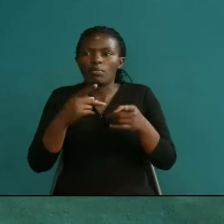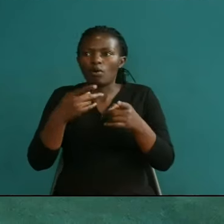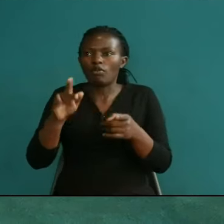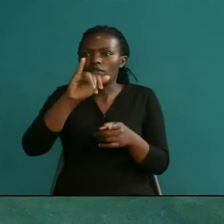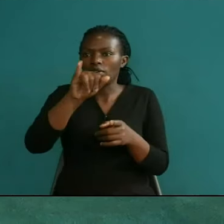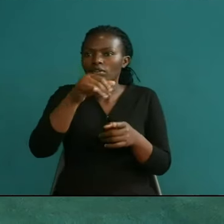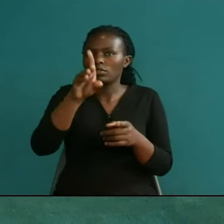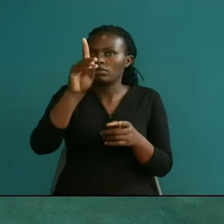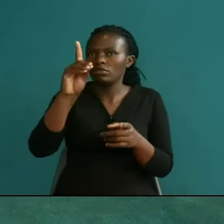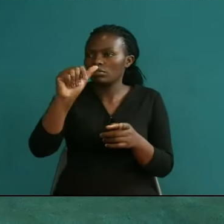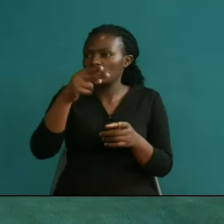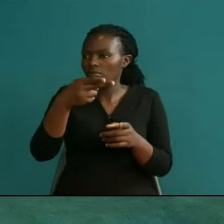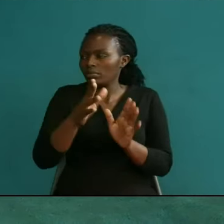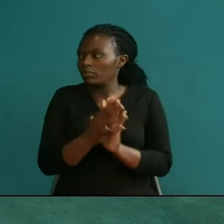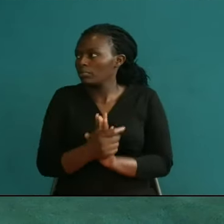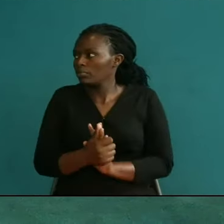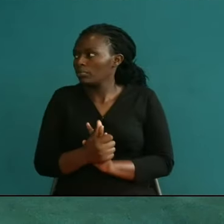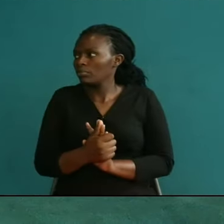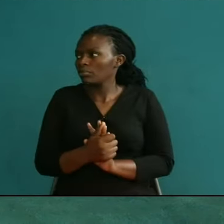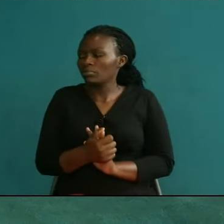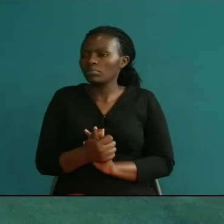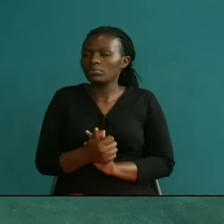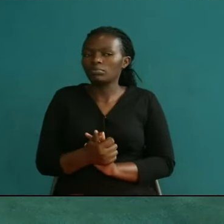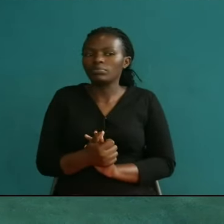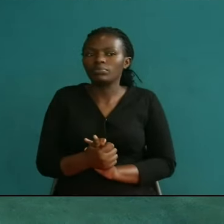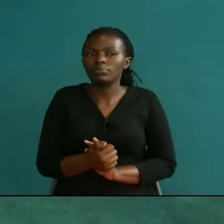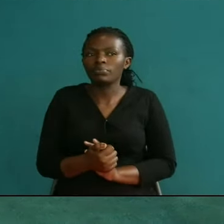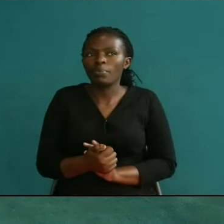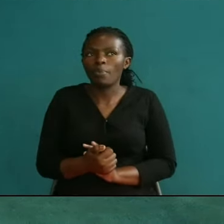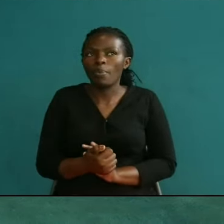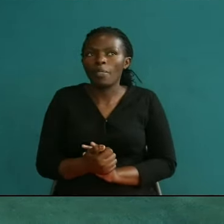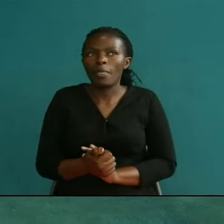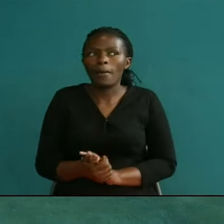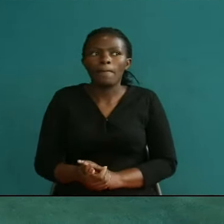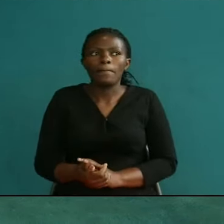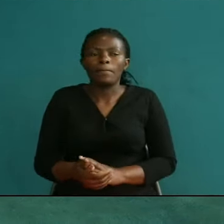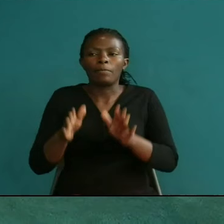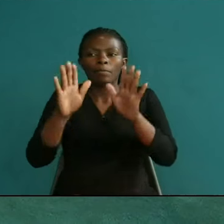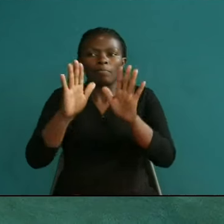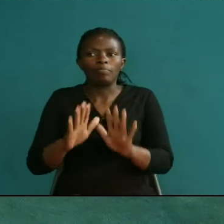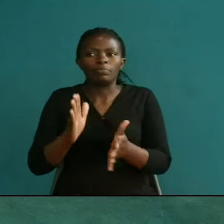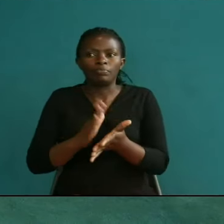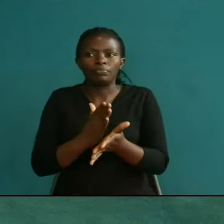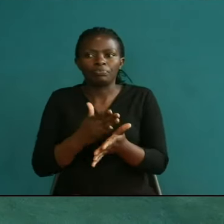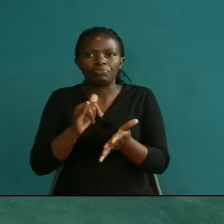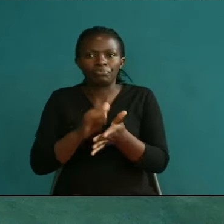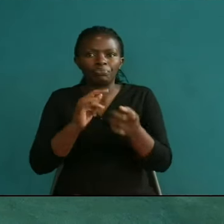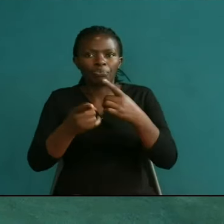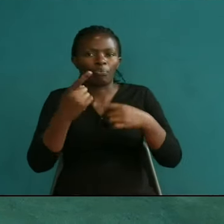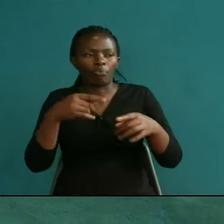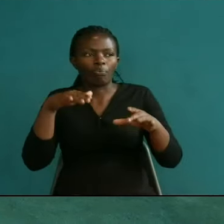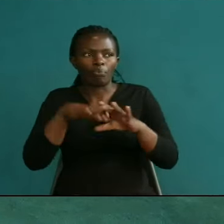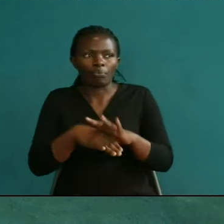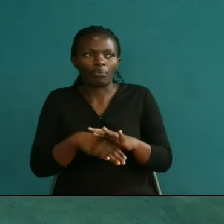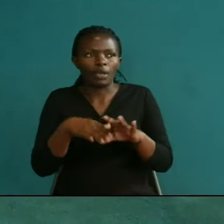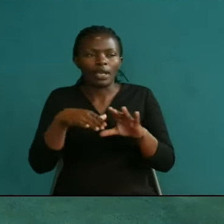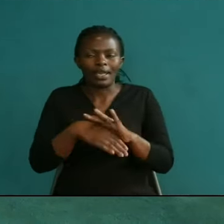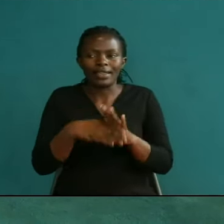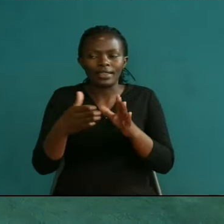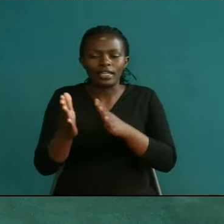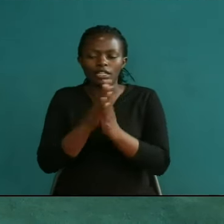Alvin, what do you think? The main point that is coming here, basically, looking from the story of Zechariah, is the aspect of